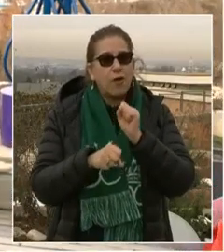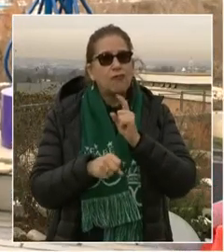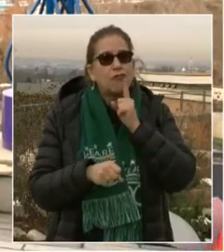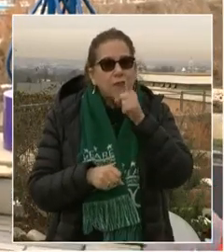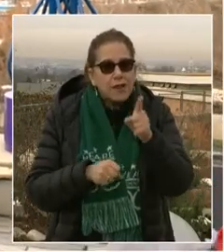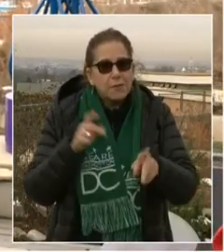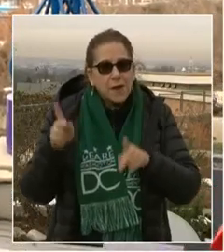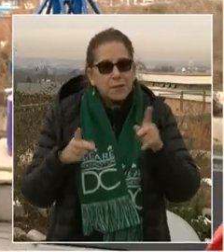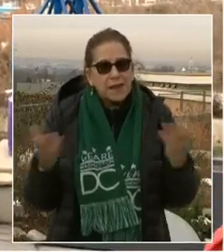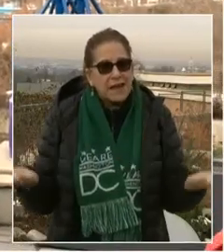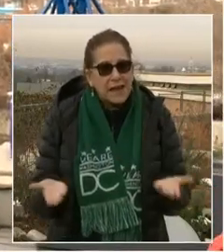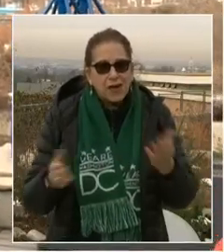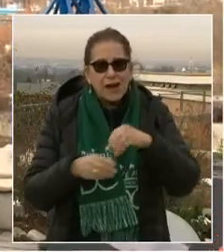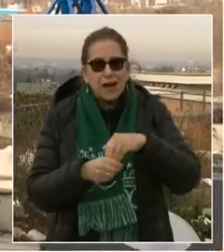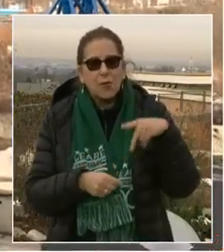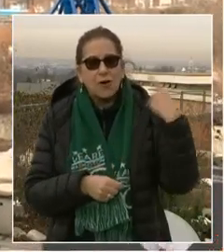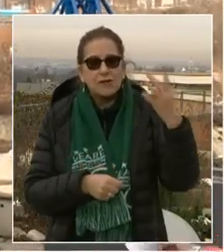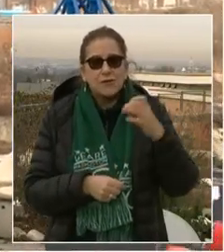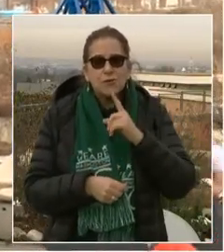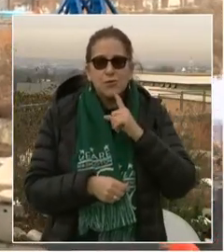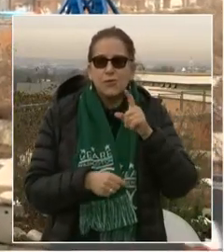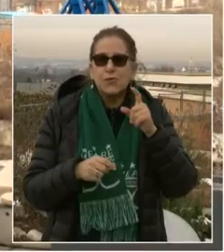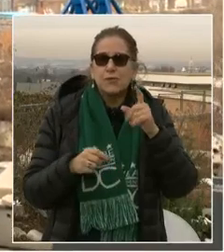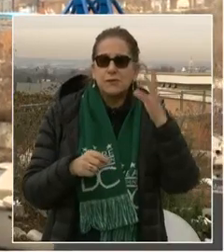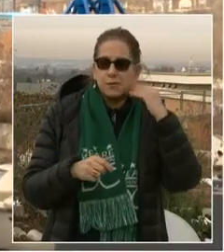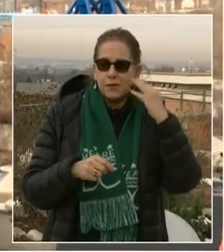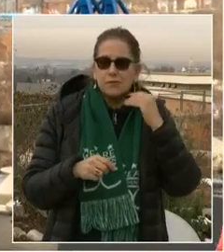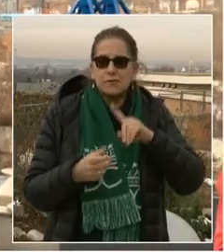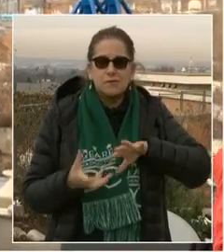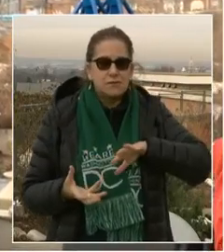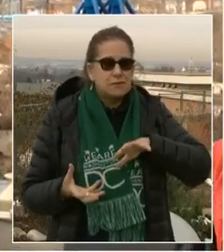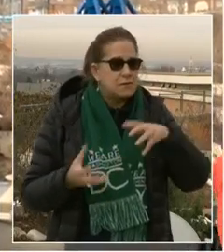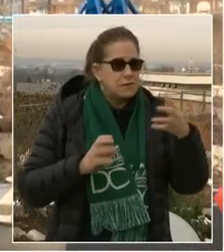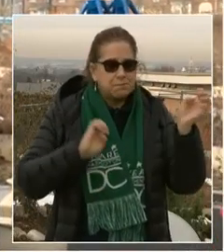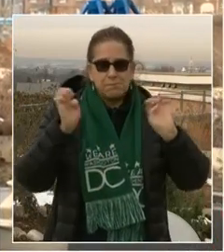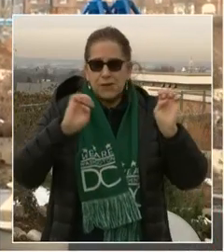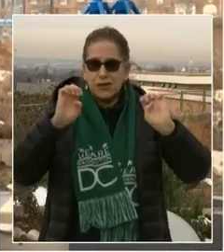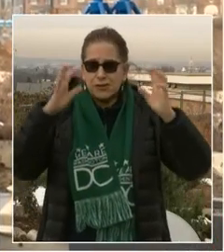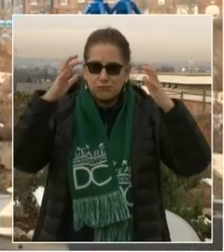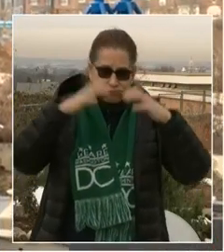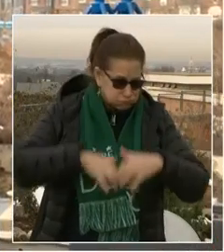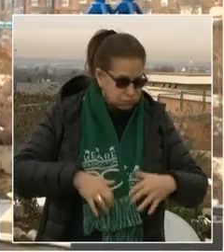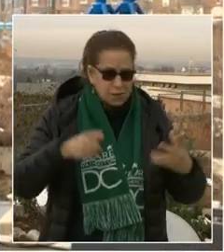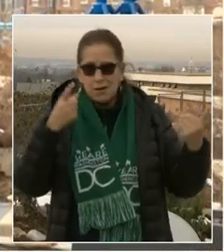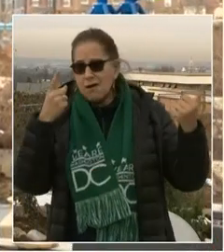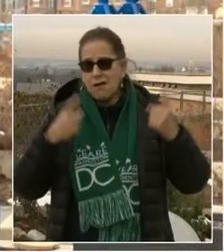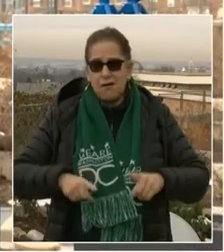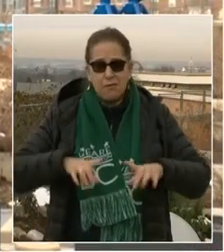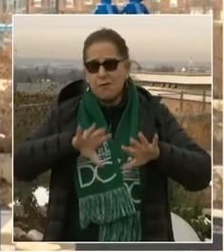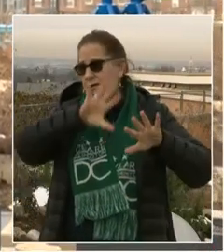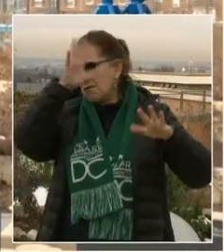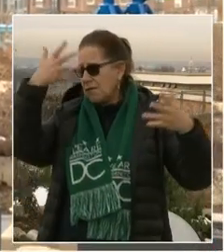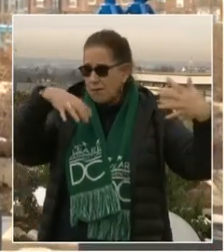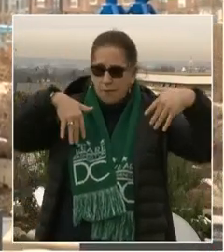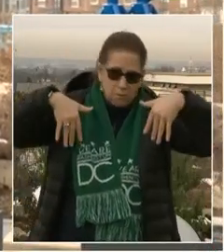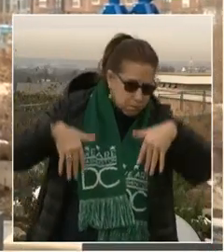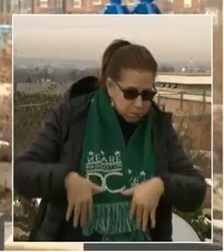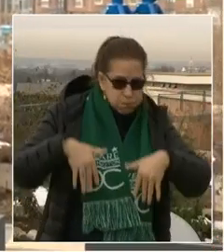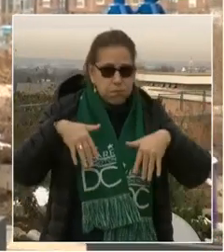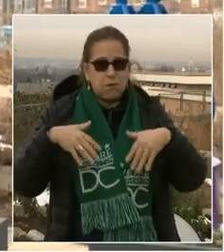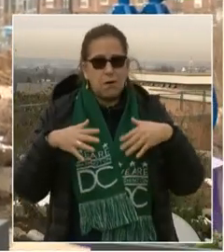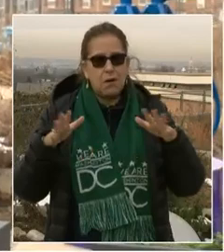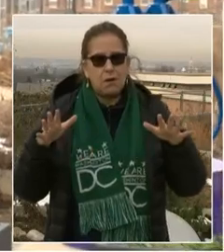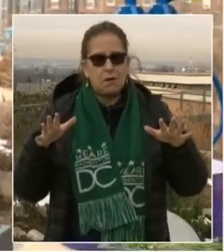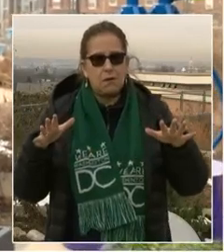have real emergencies, especially during this pandemic. We've seen just how much